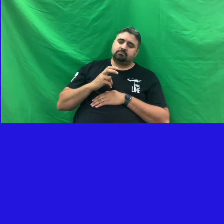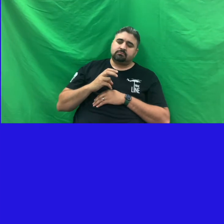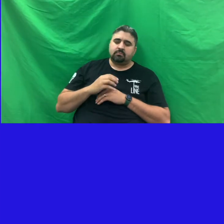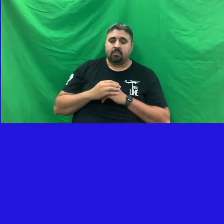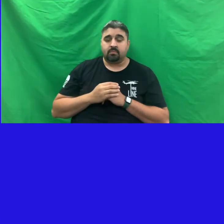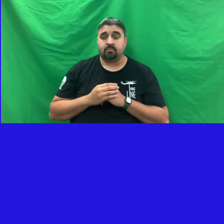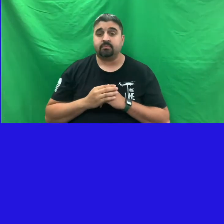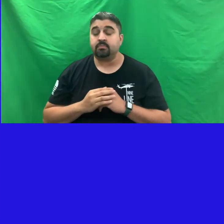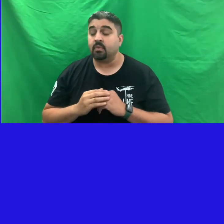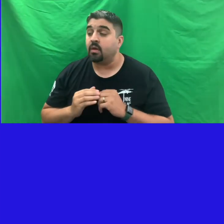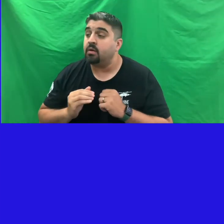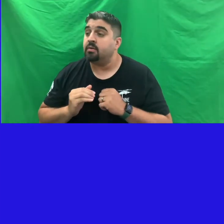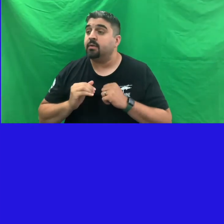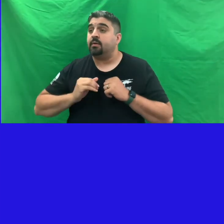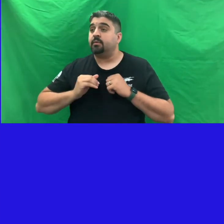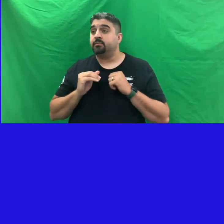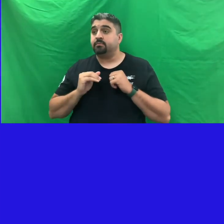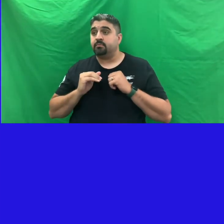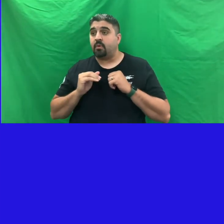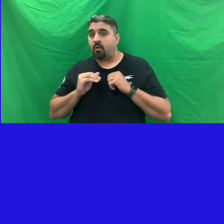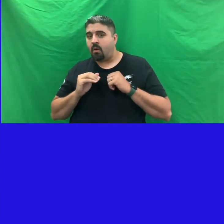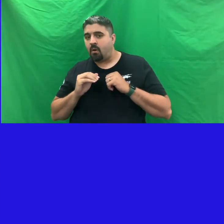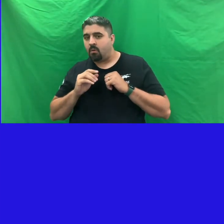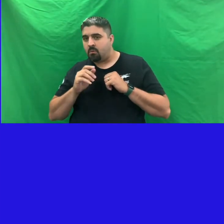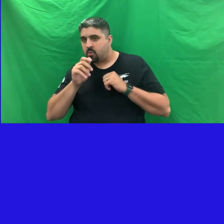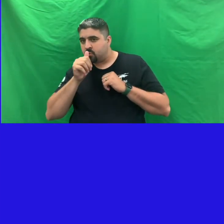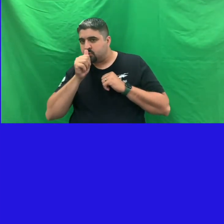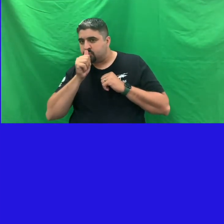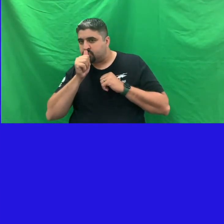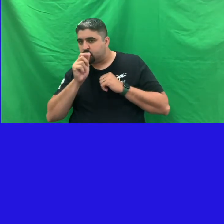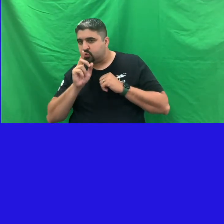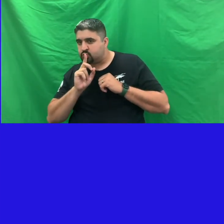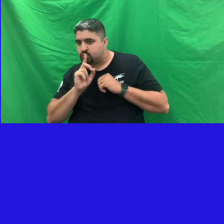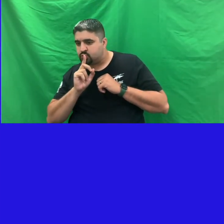Frog came into Toad's house. He came in quietly.